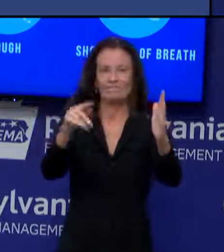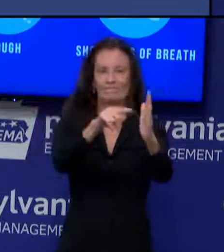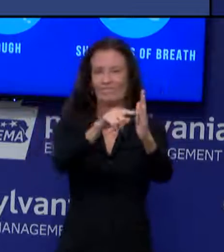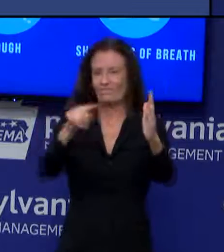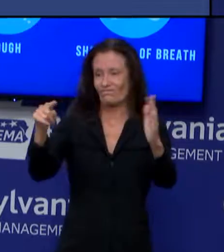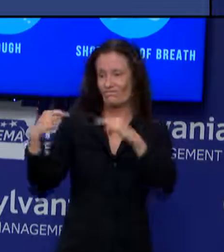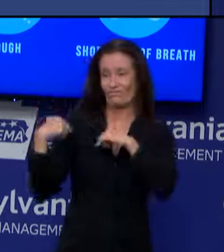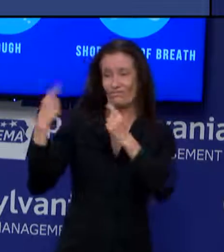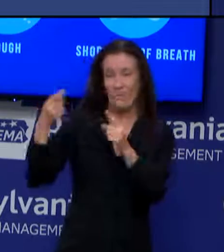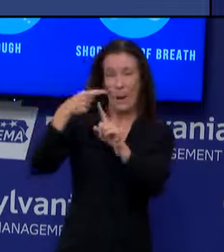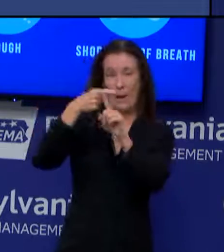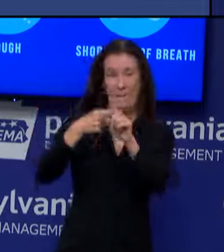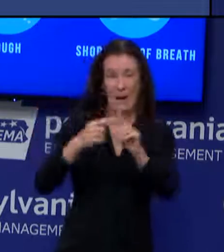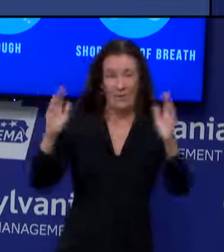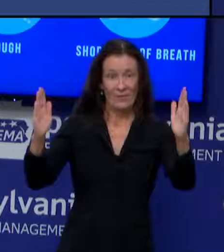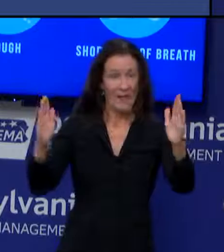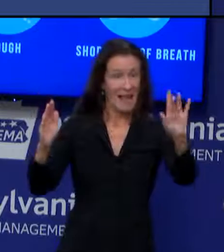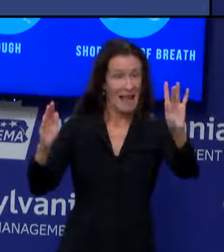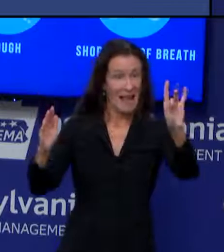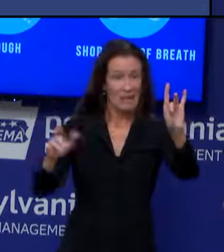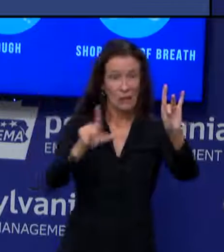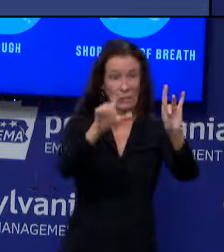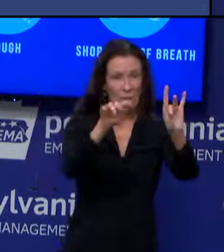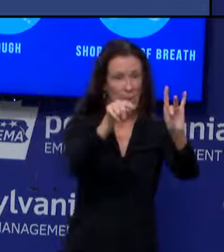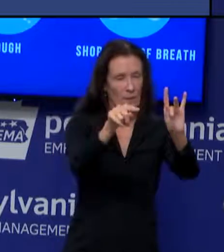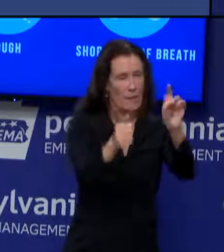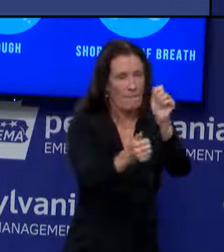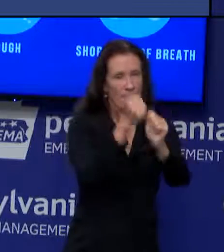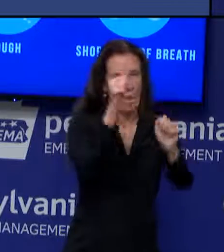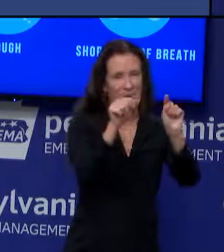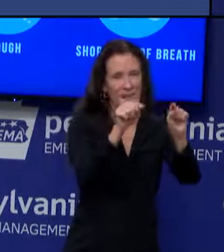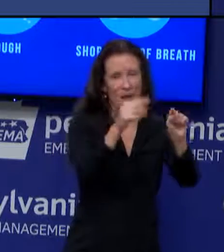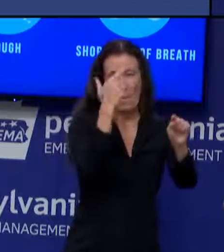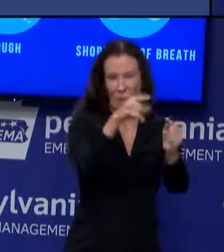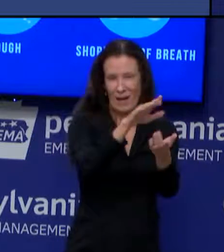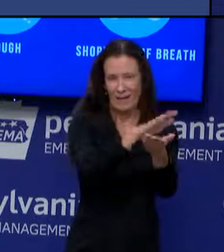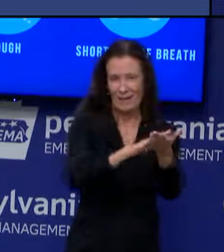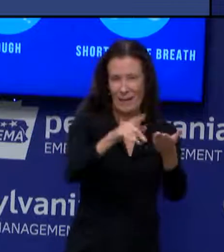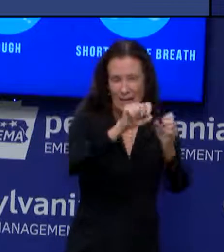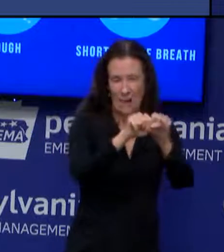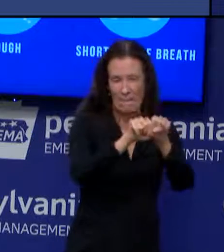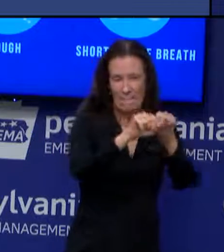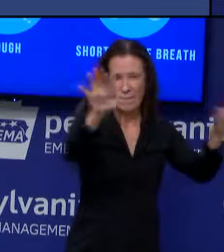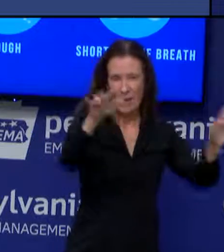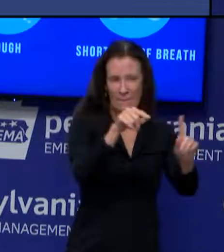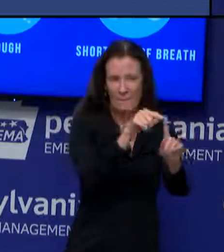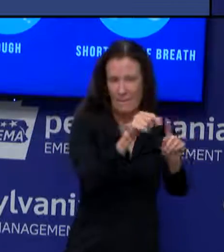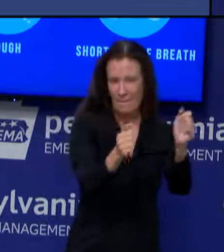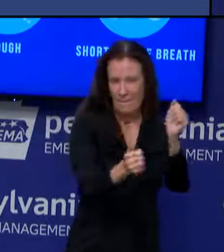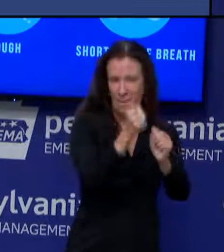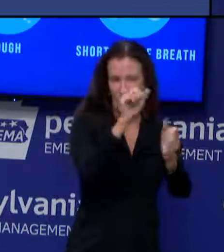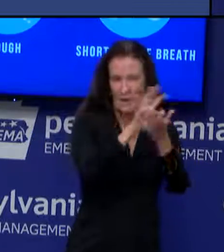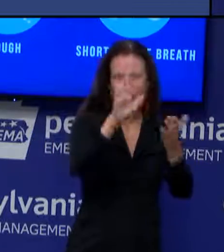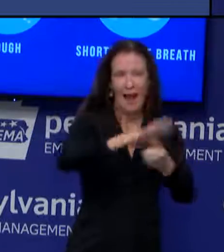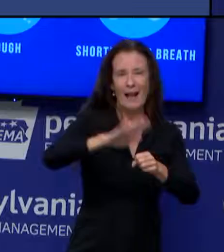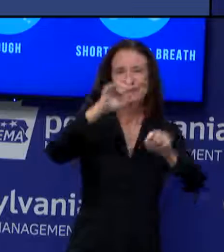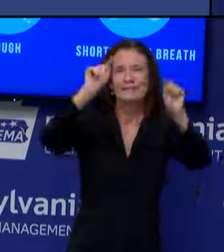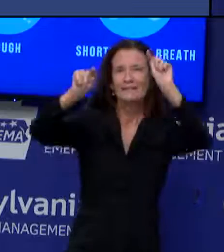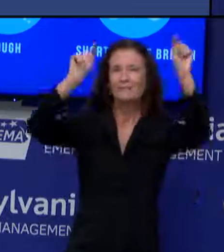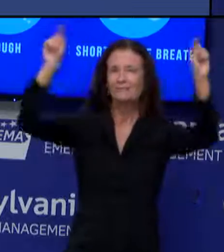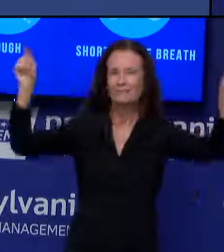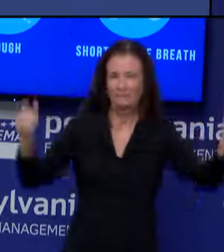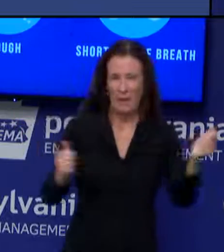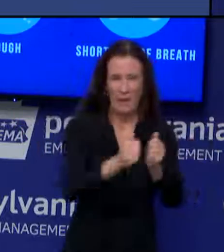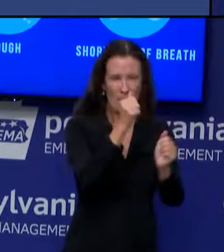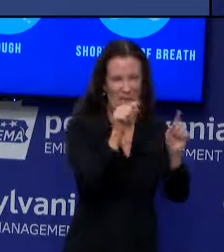18 to 24-year-olds, and that's college-age students. And we have seen outbreaks in colleges in Pennsylvania. And we reported